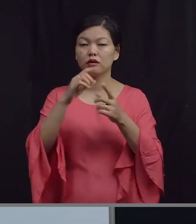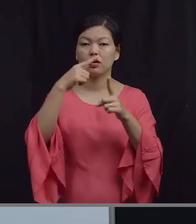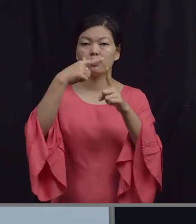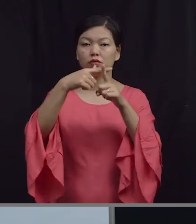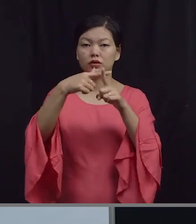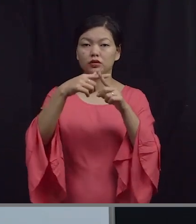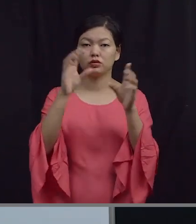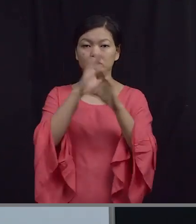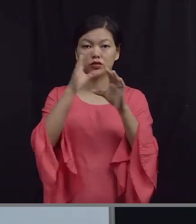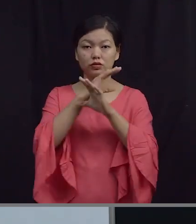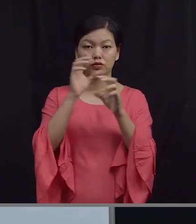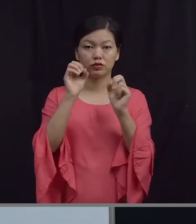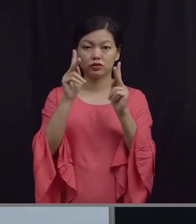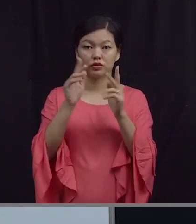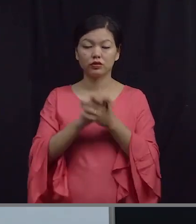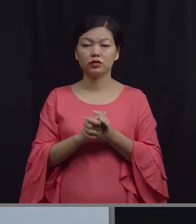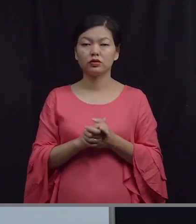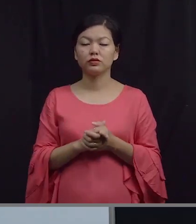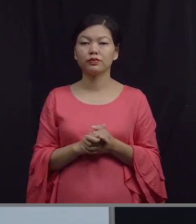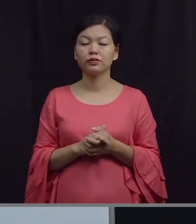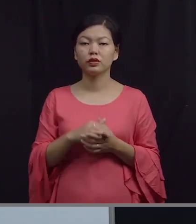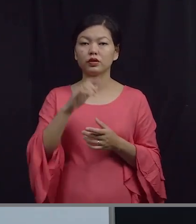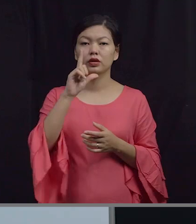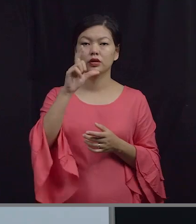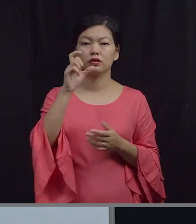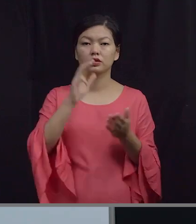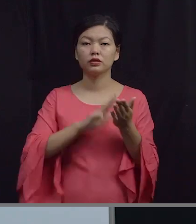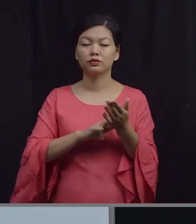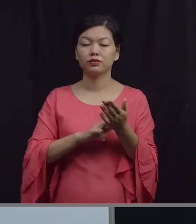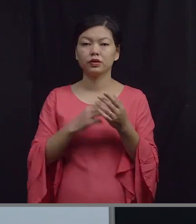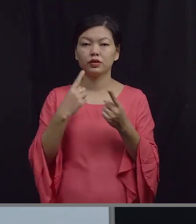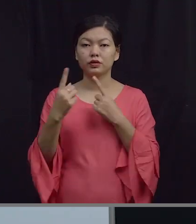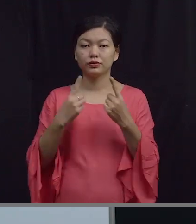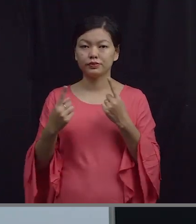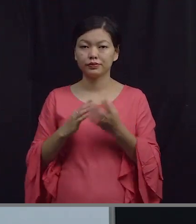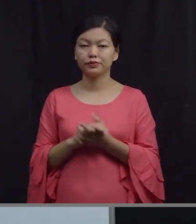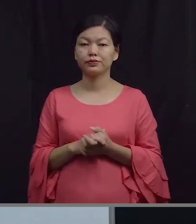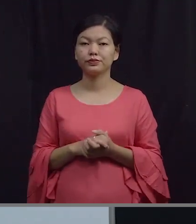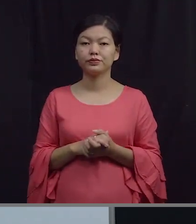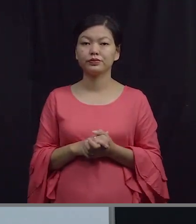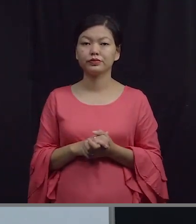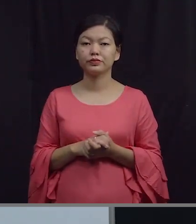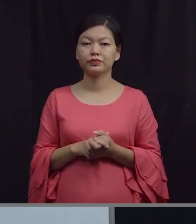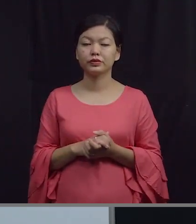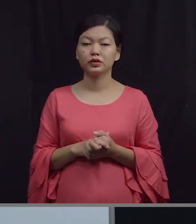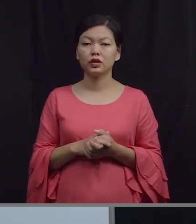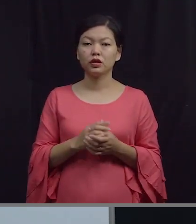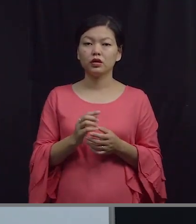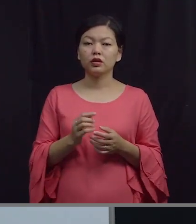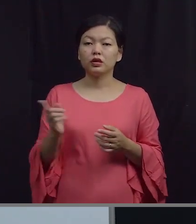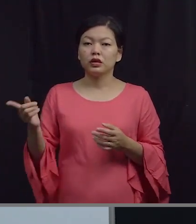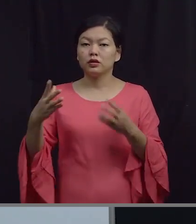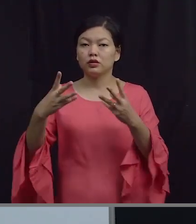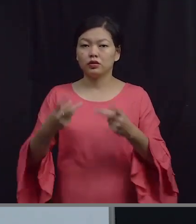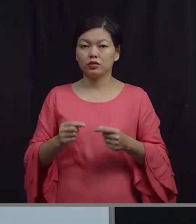Don't get confused. Okay. So if we take the LCM and if we solve this equation, you please solve by using calculator, because